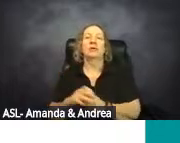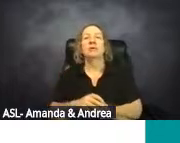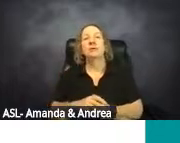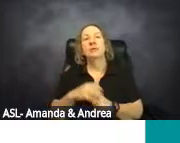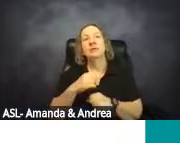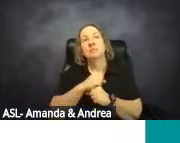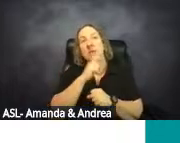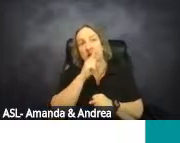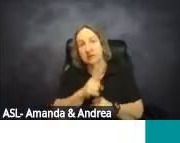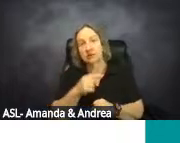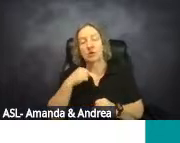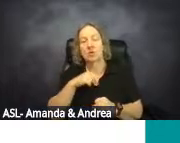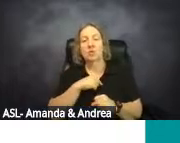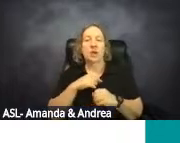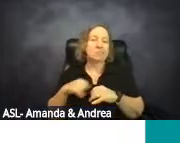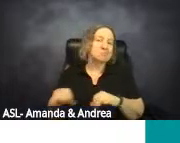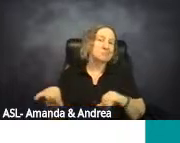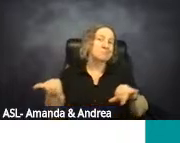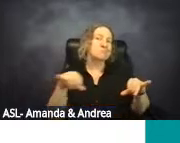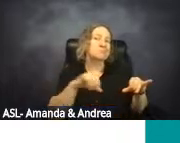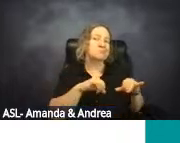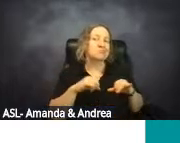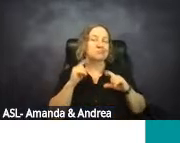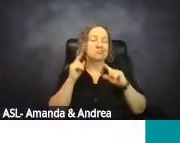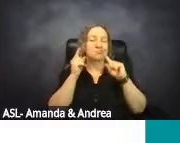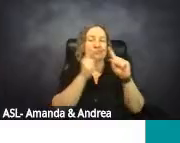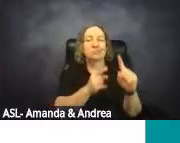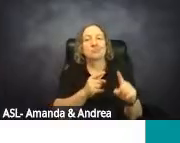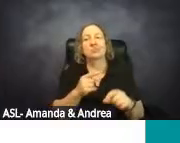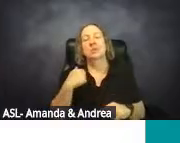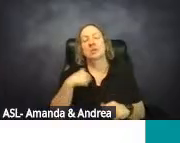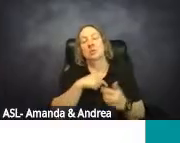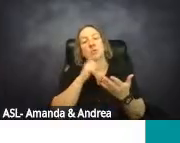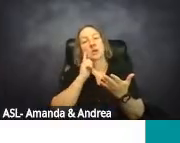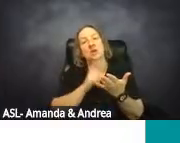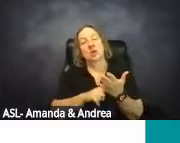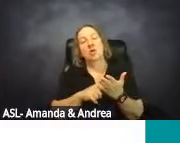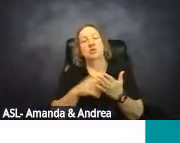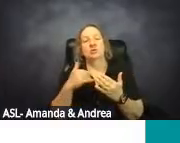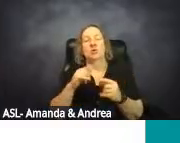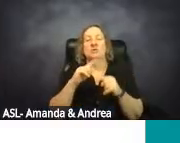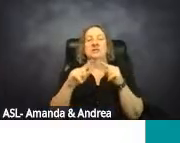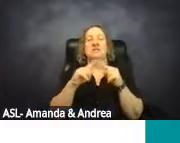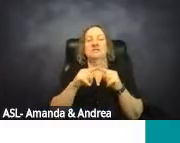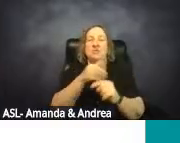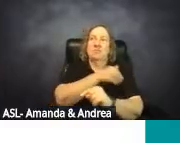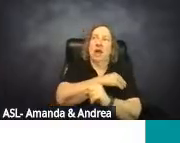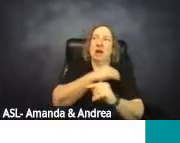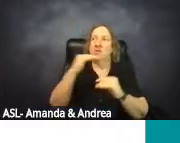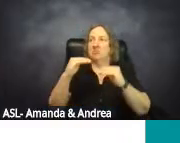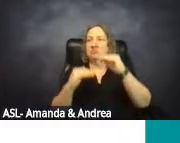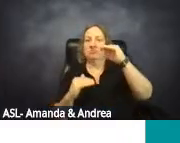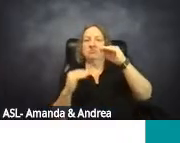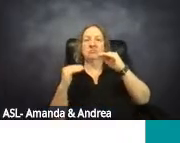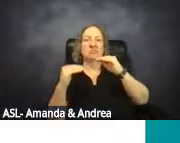ensures that we have a common goal, that we're noticing the power dynamics in the room, we're creating a